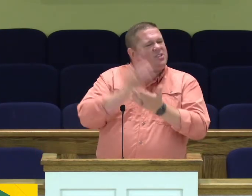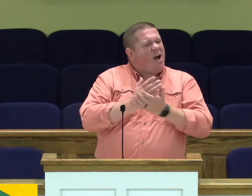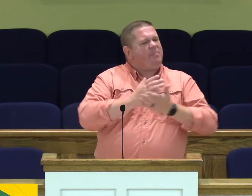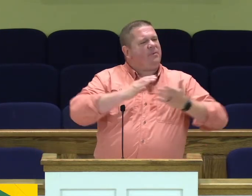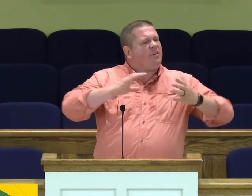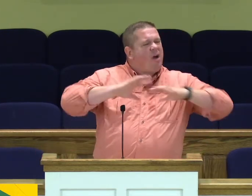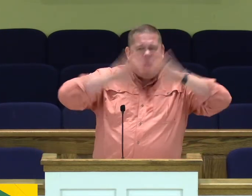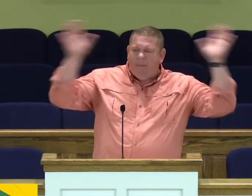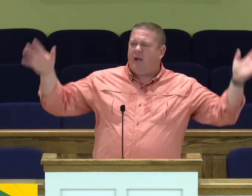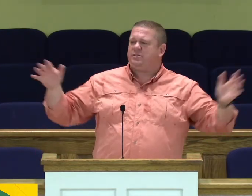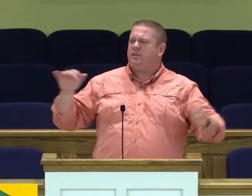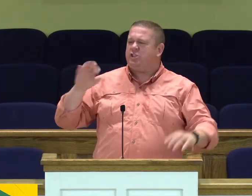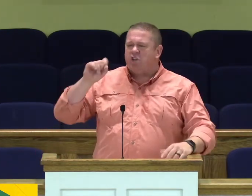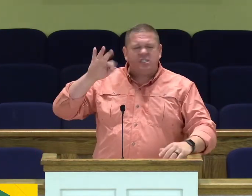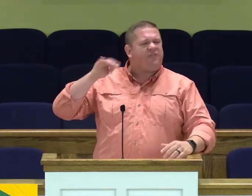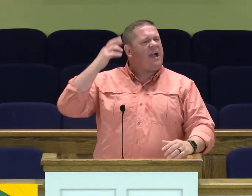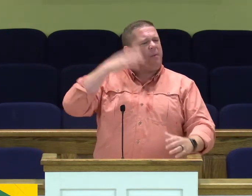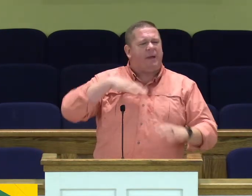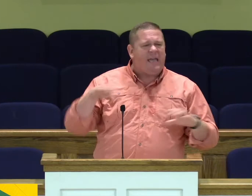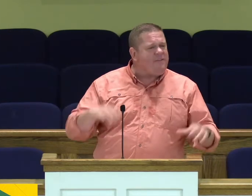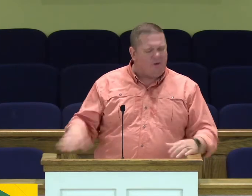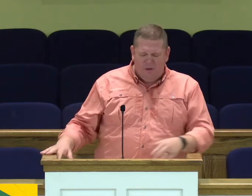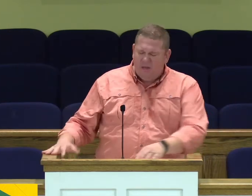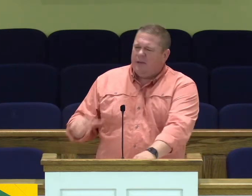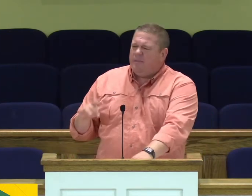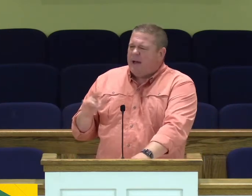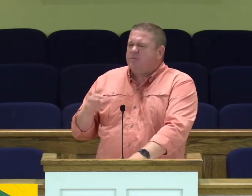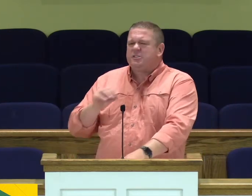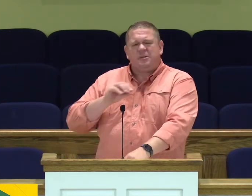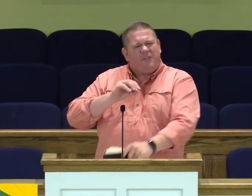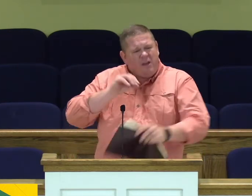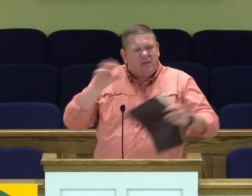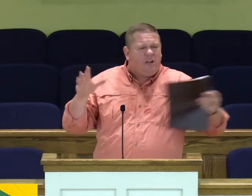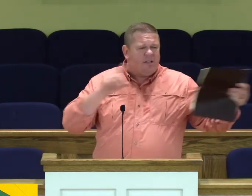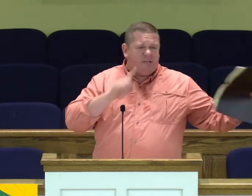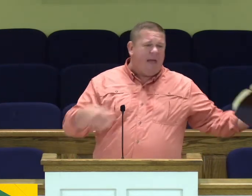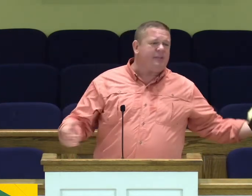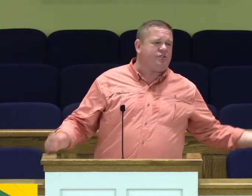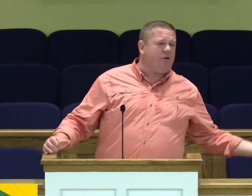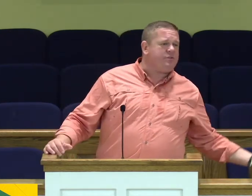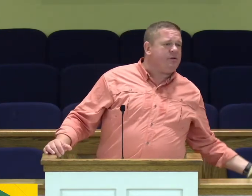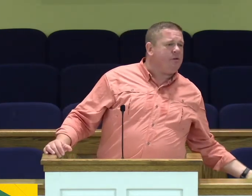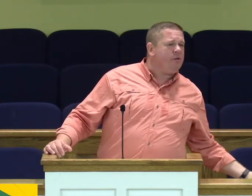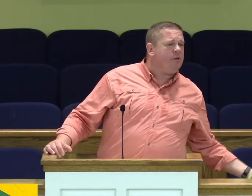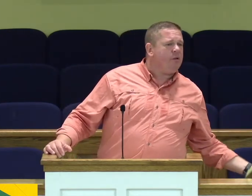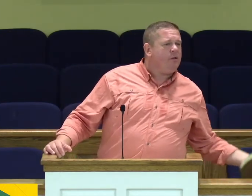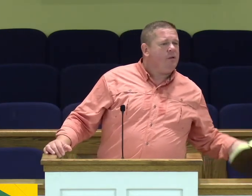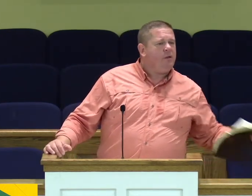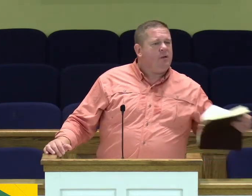time to stop the cop-outs and justifying our behavior. The Bible's very clear in its commands, church.